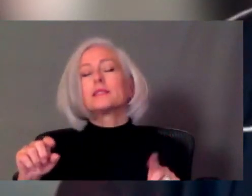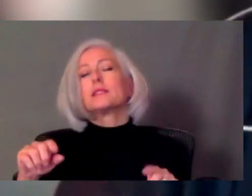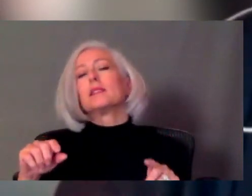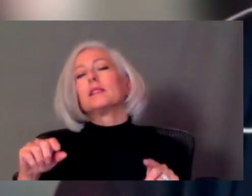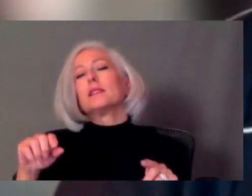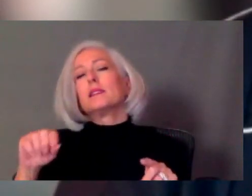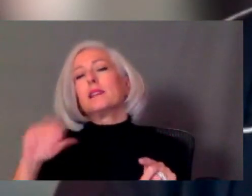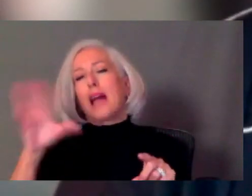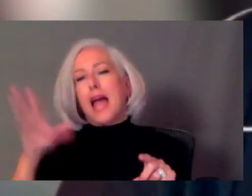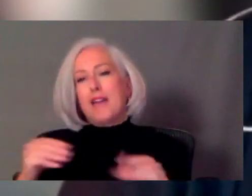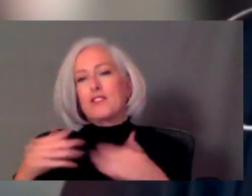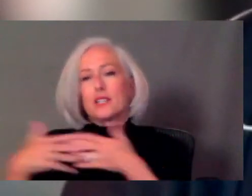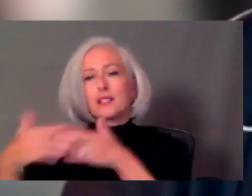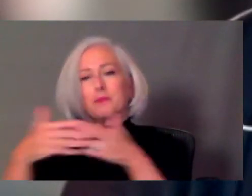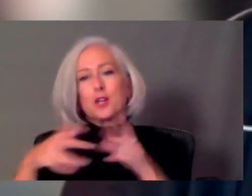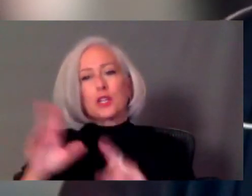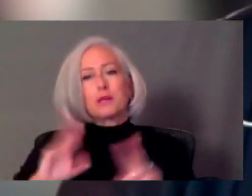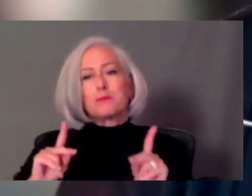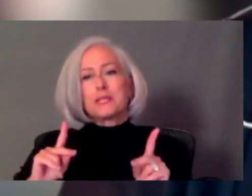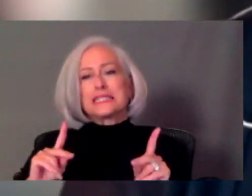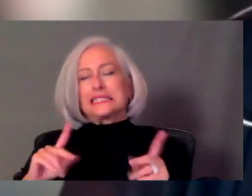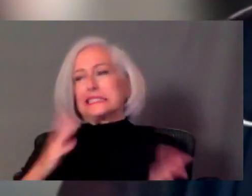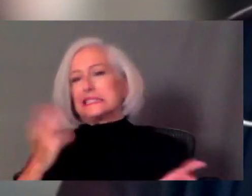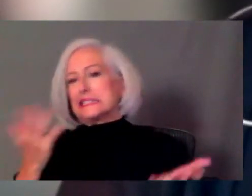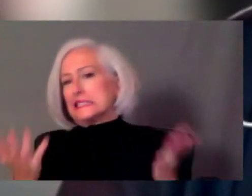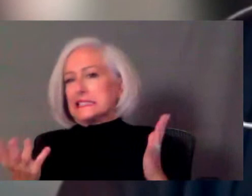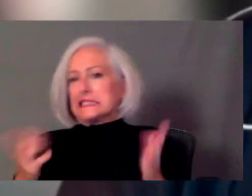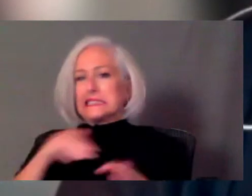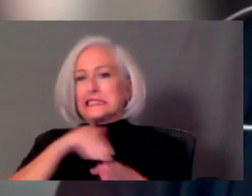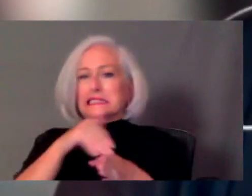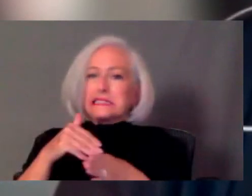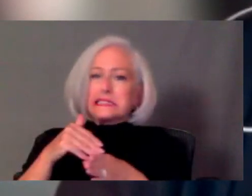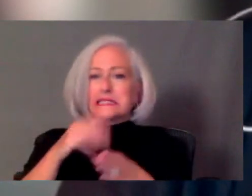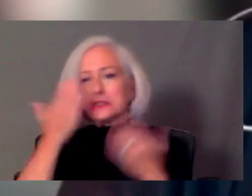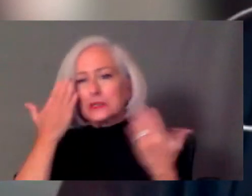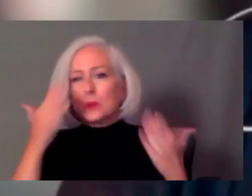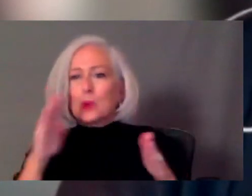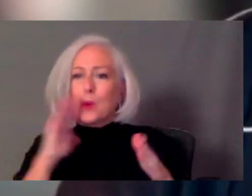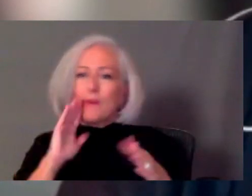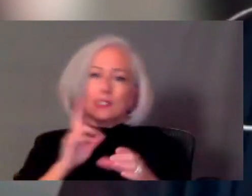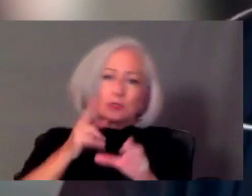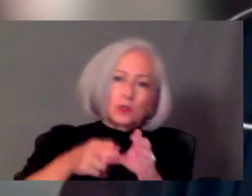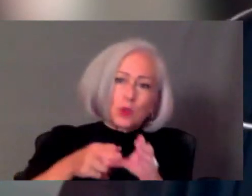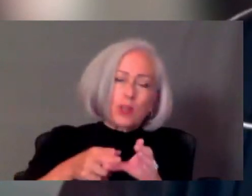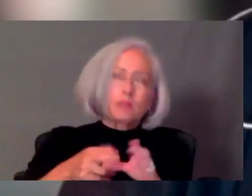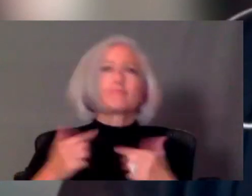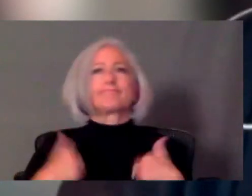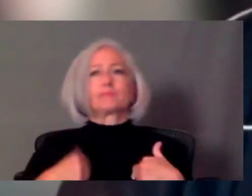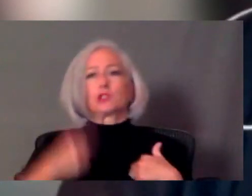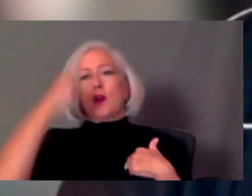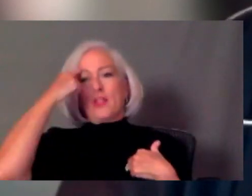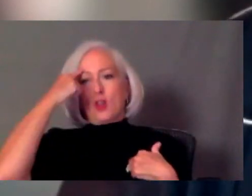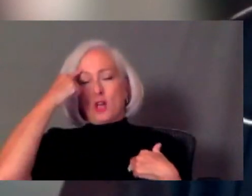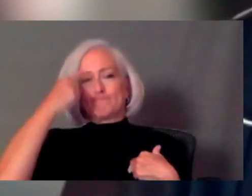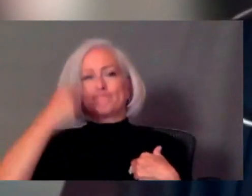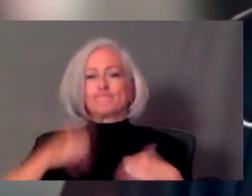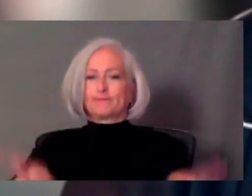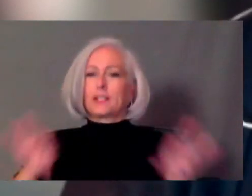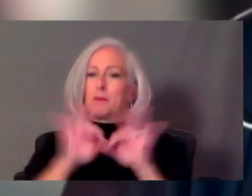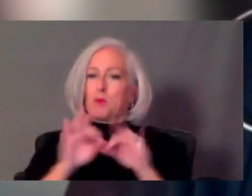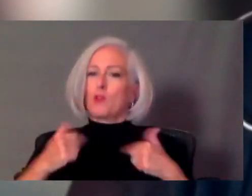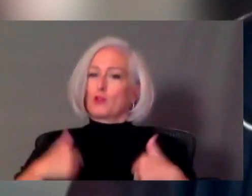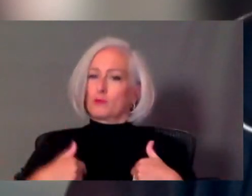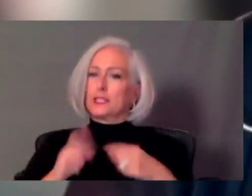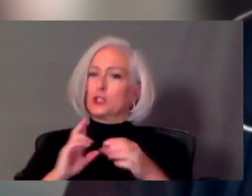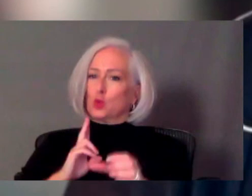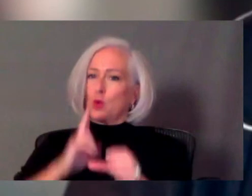happened. And here's what I did with that. We need that research. And I think a